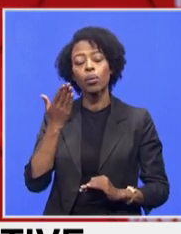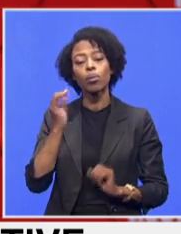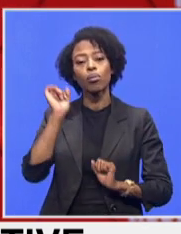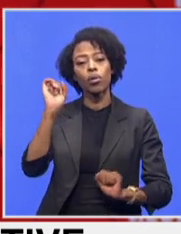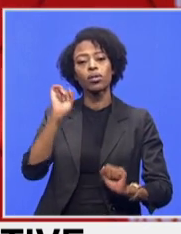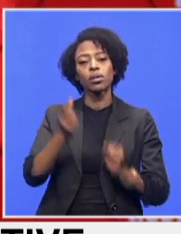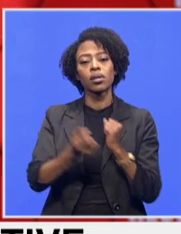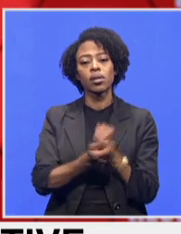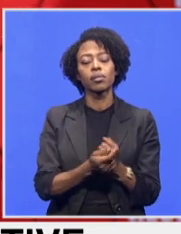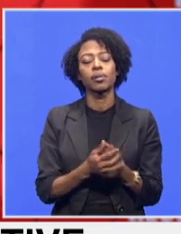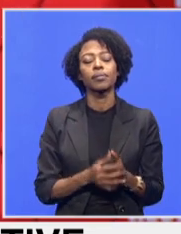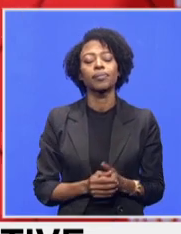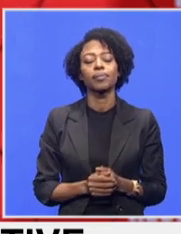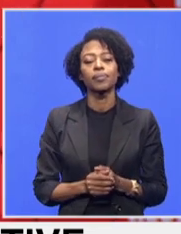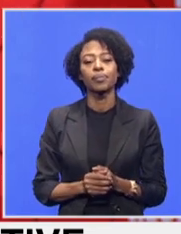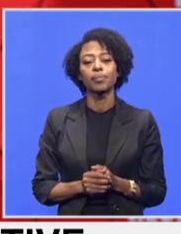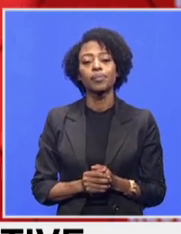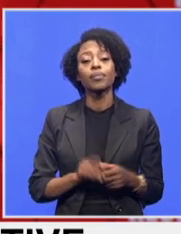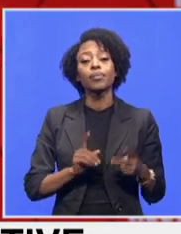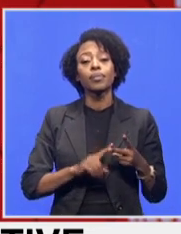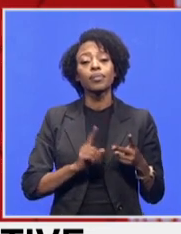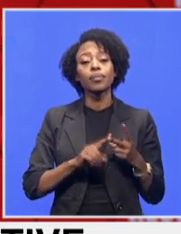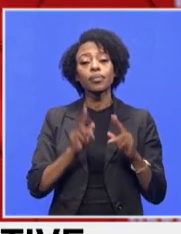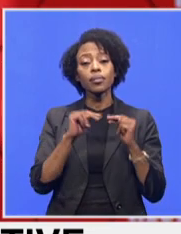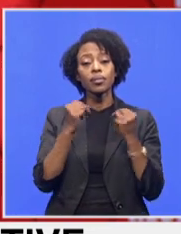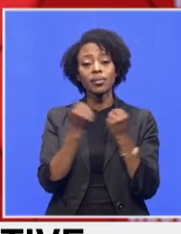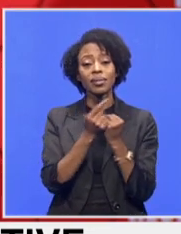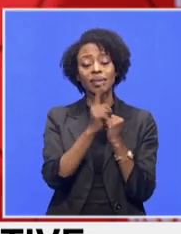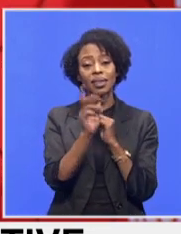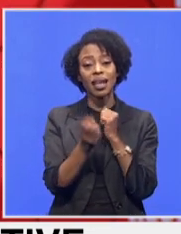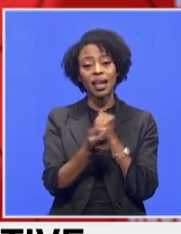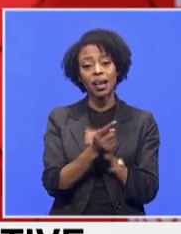actions. The second National Congress held in